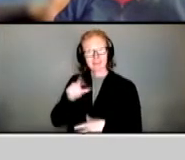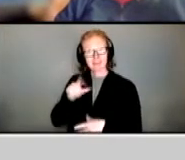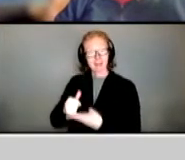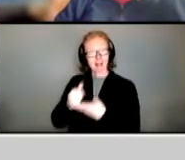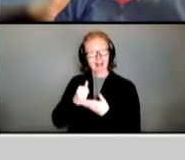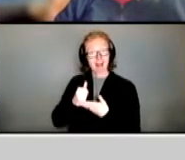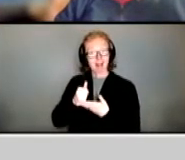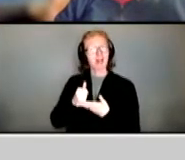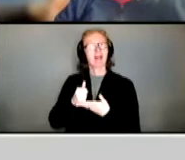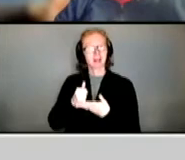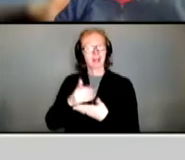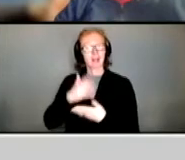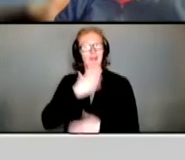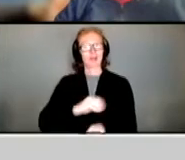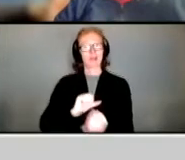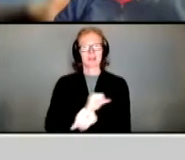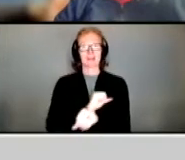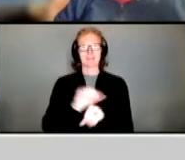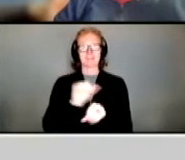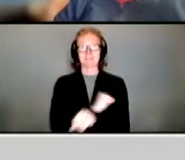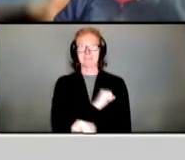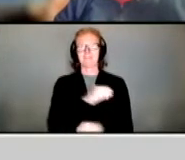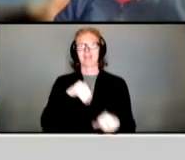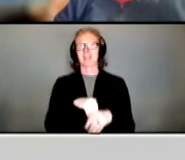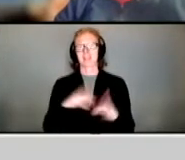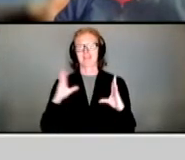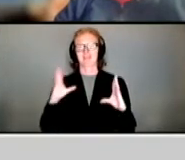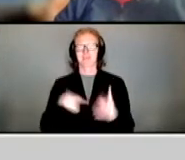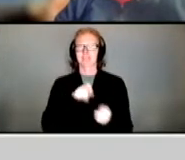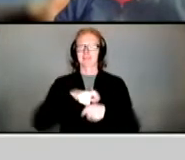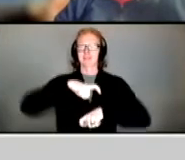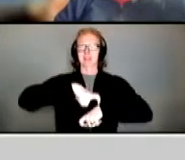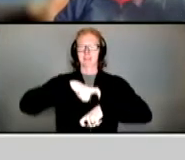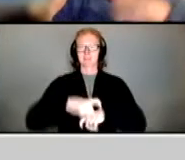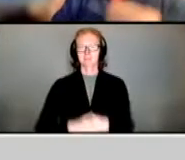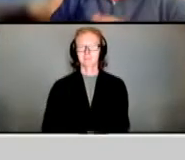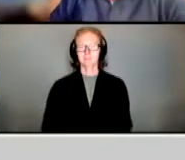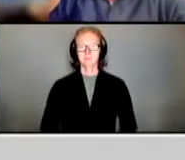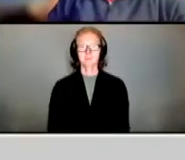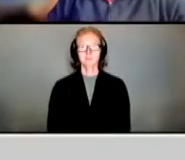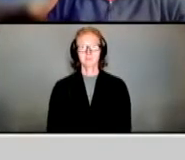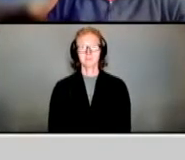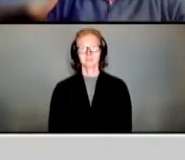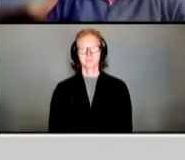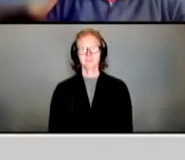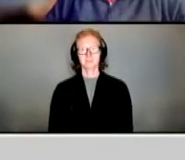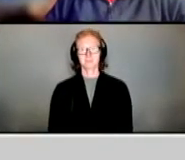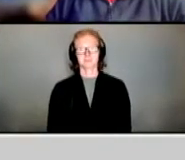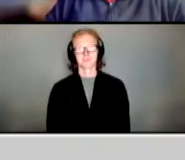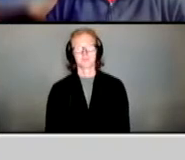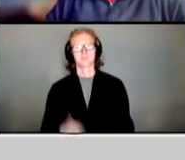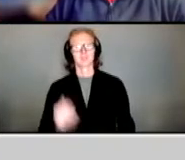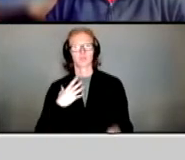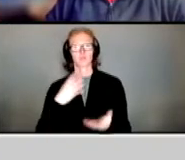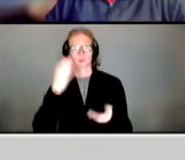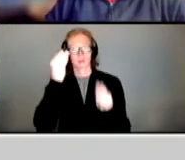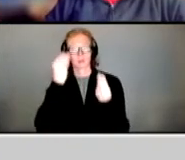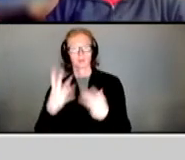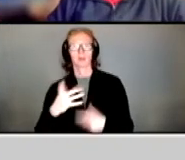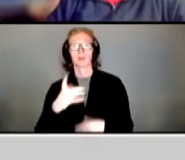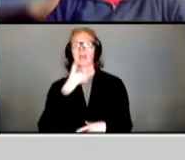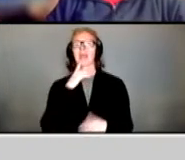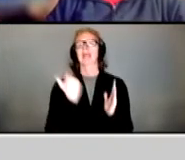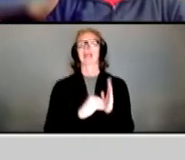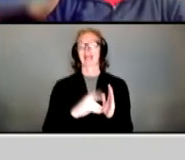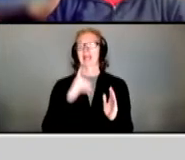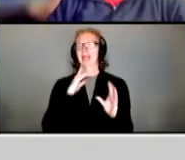job in the compressed amount of time, honestly. So just wanted to offer that. And again, I did put